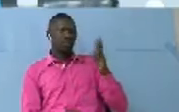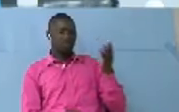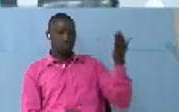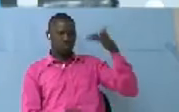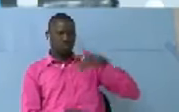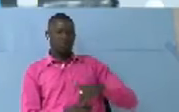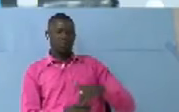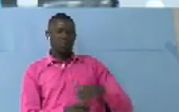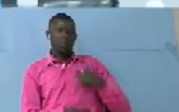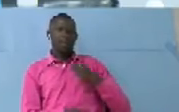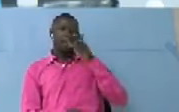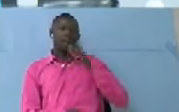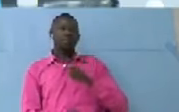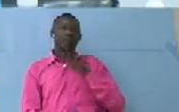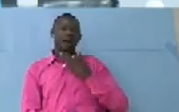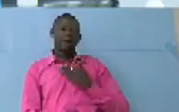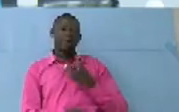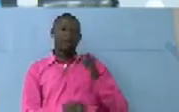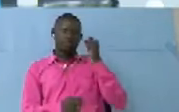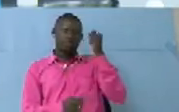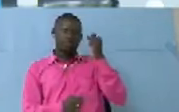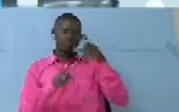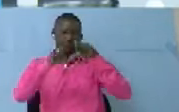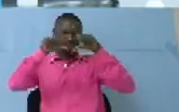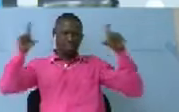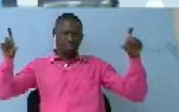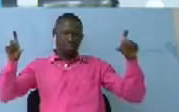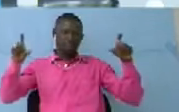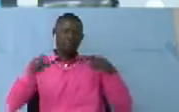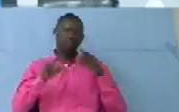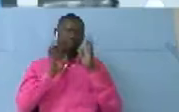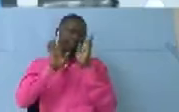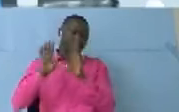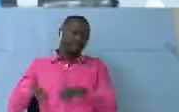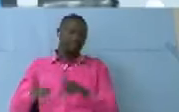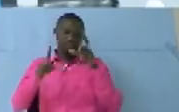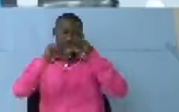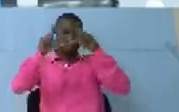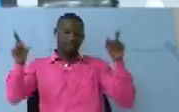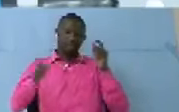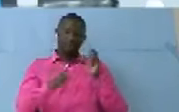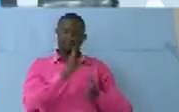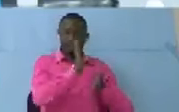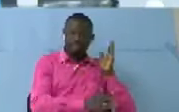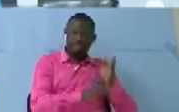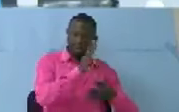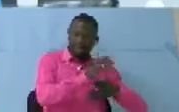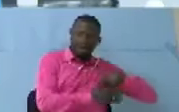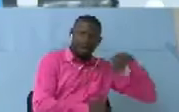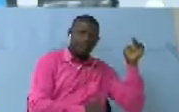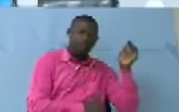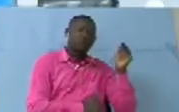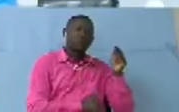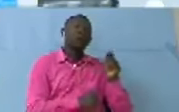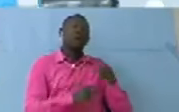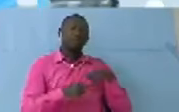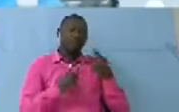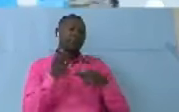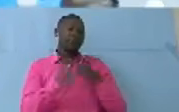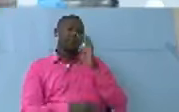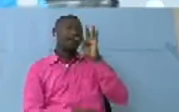that was having holding the banner, a Bana Landila Tatala Aborsha. He placed the banner and ran away. So Falan Sonko Nata